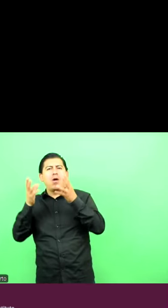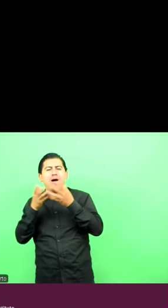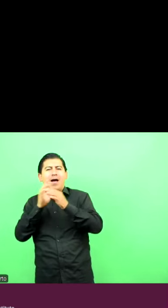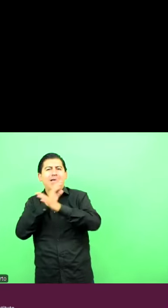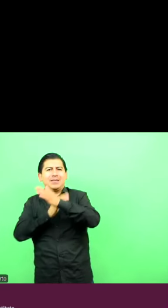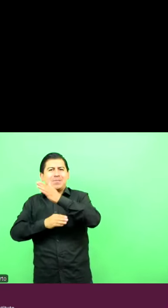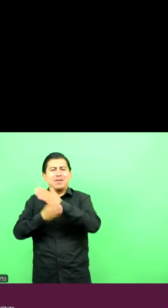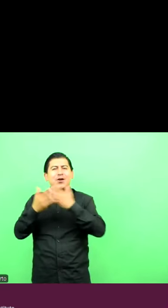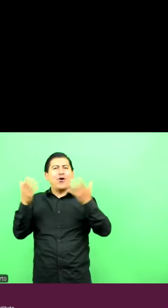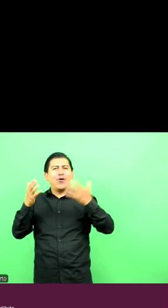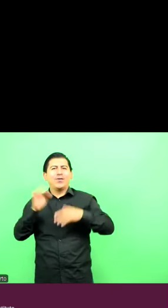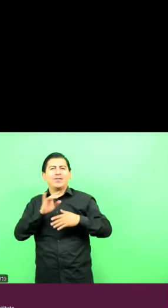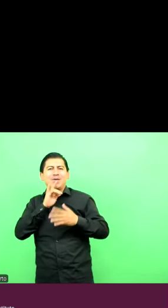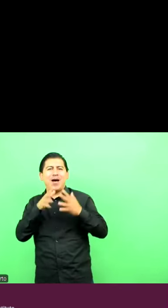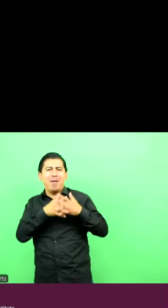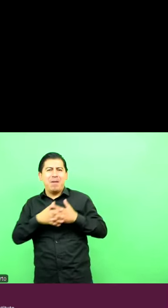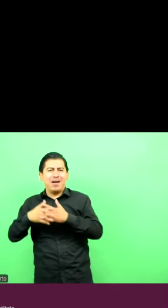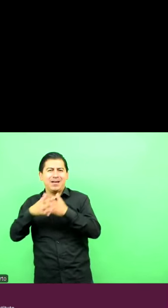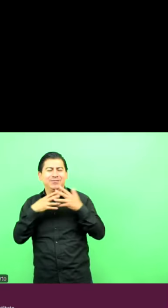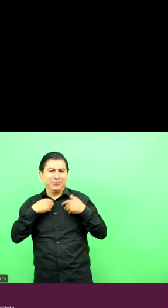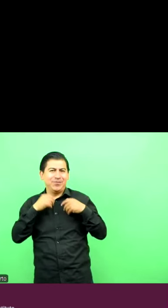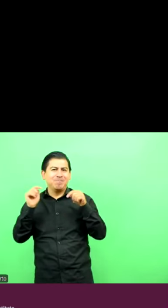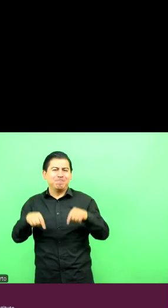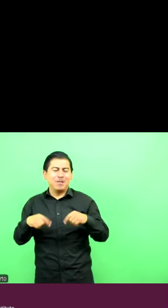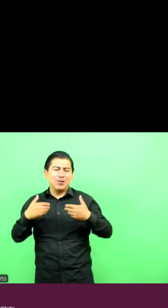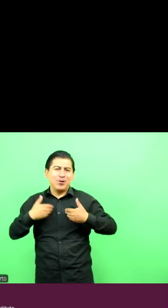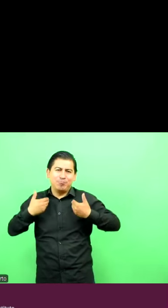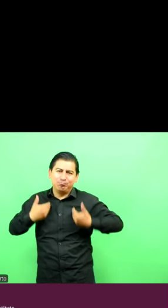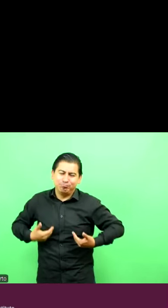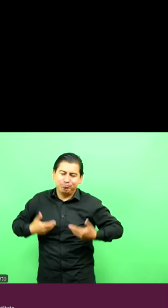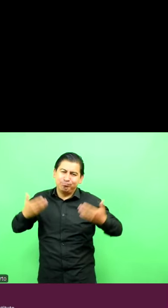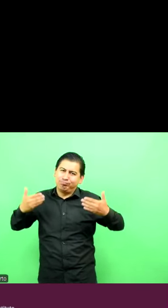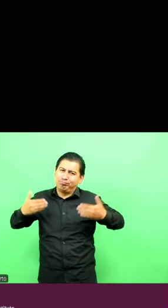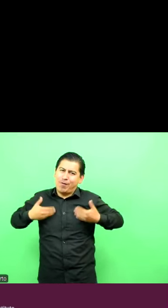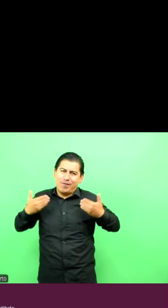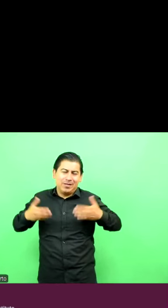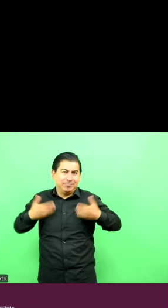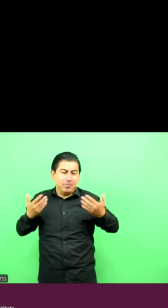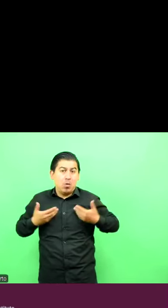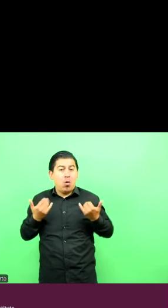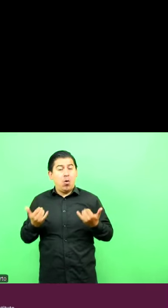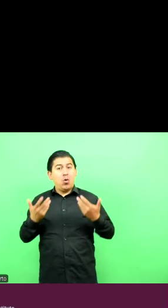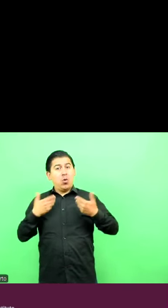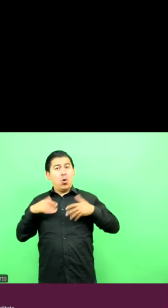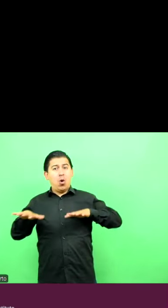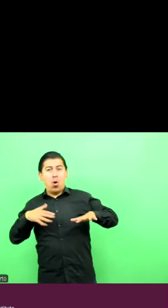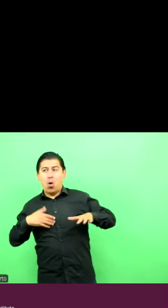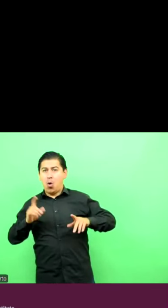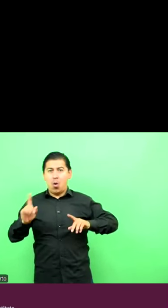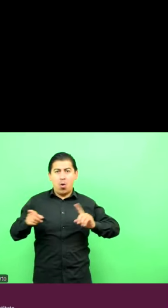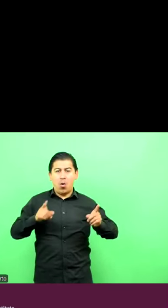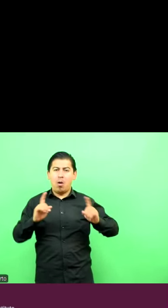to be your moderator. We will hear from 4 distinguished experts on various aspects of this topic, and